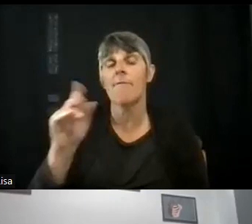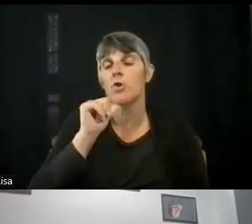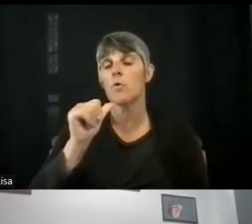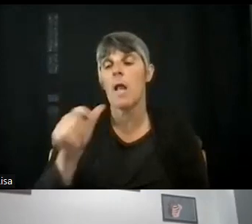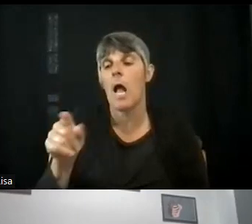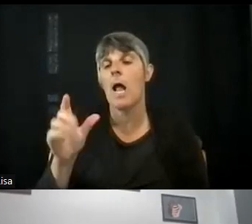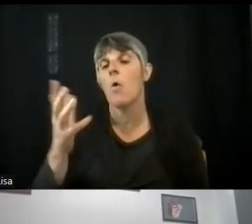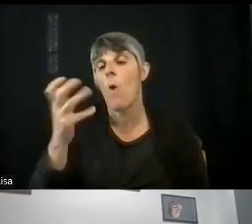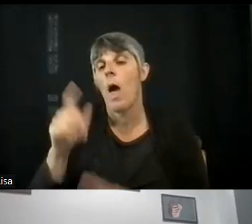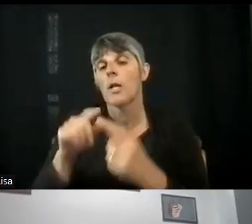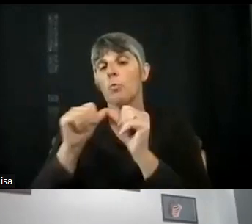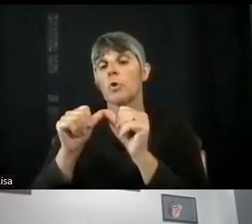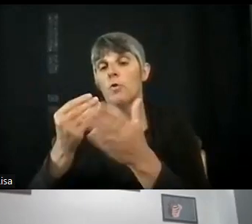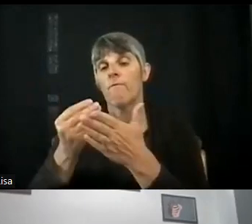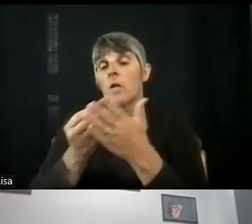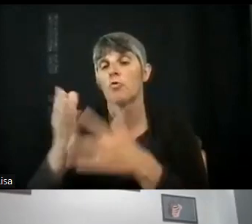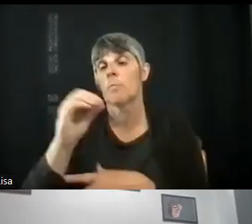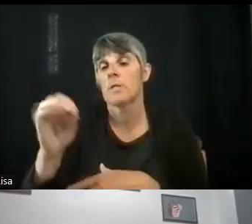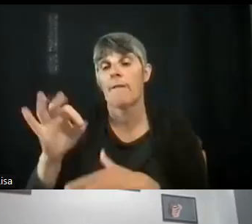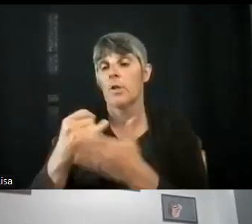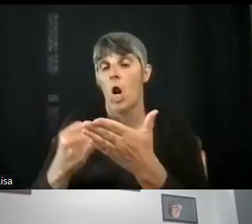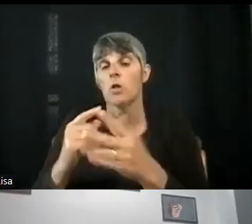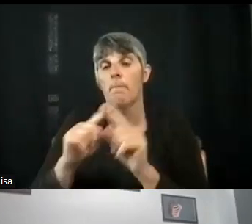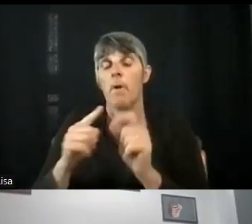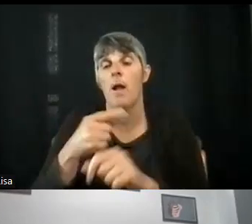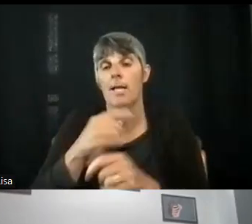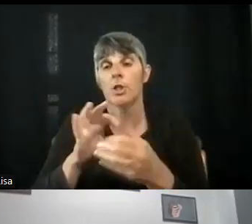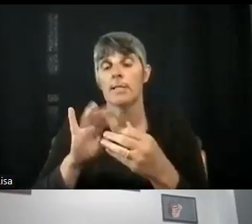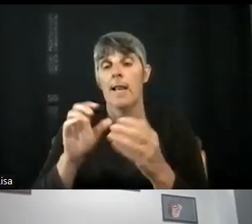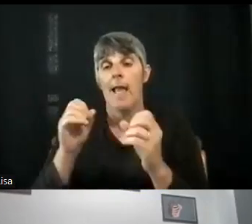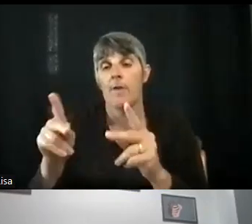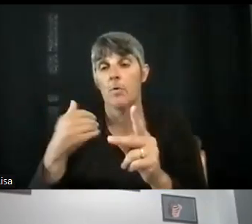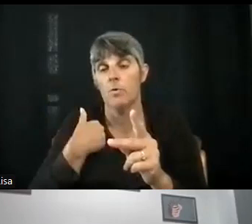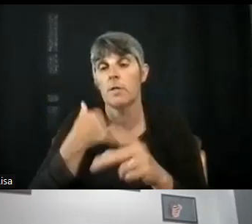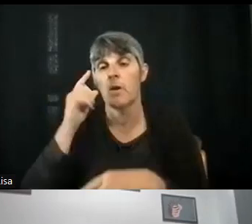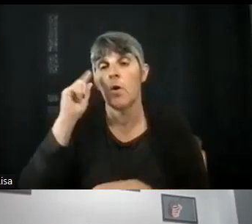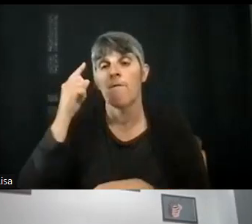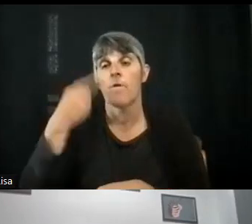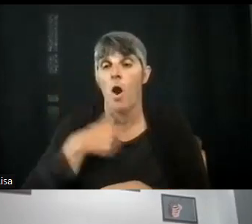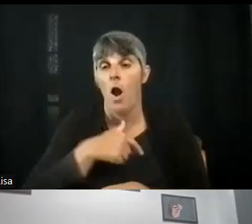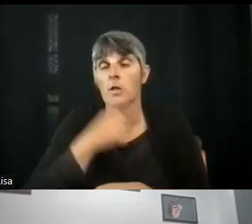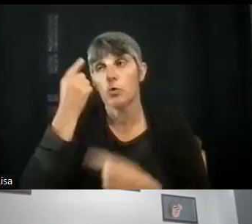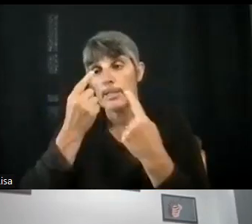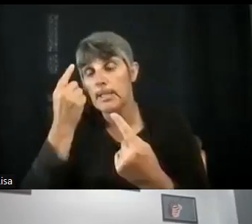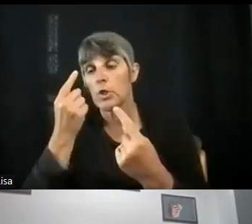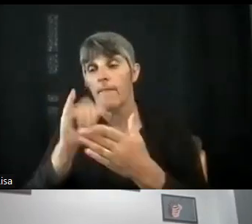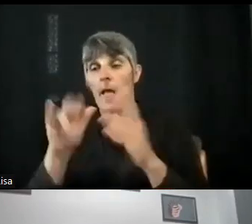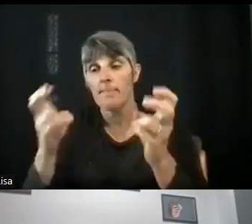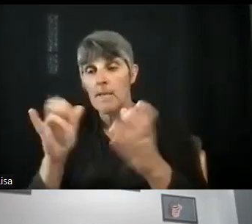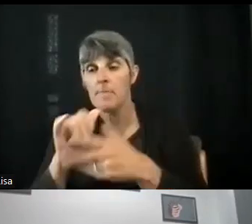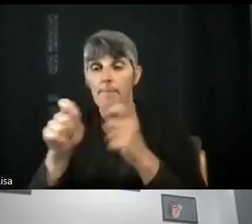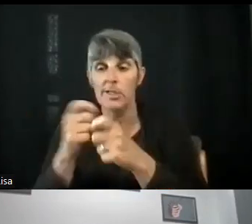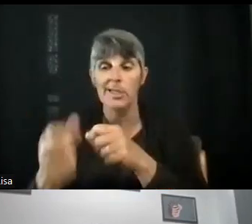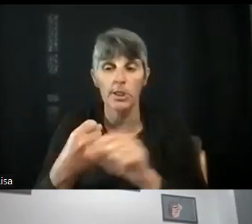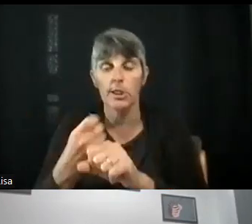to pursue funds through percent for the arts, but as she said, there's an opportunity for us to consider that theme that particular